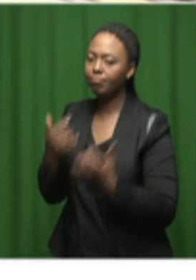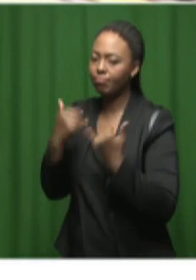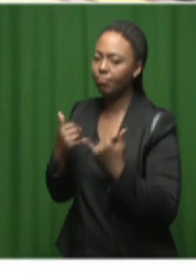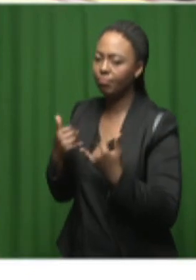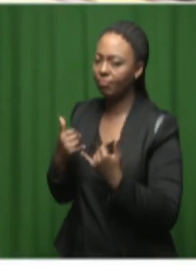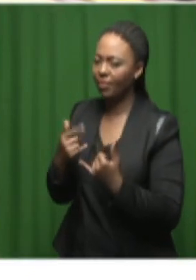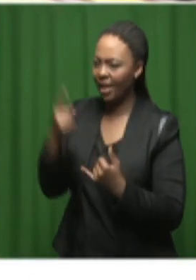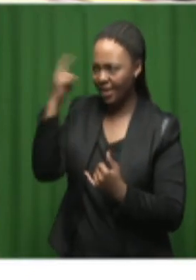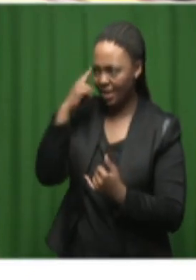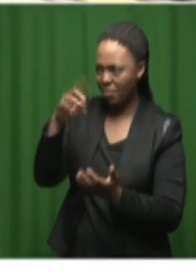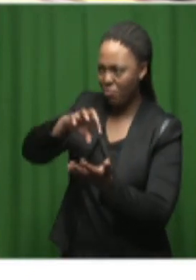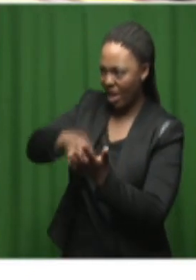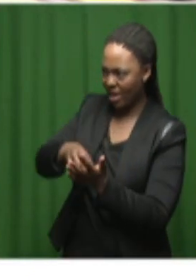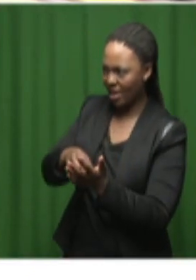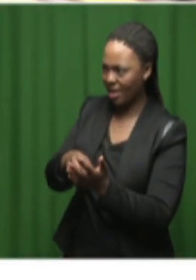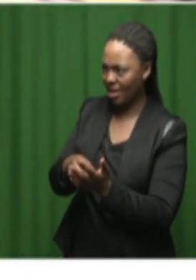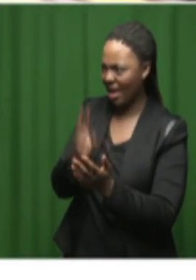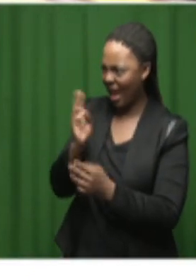to baking?